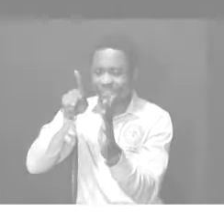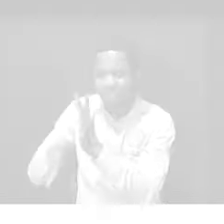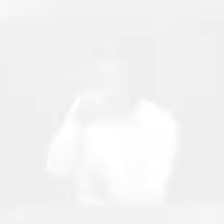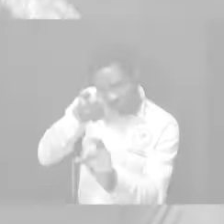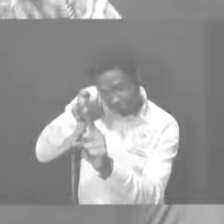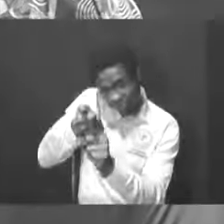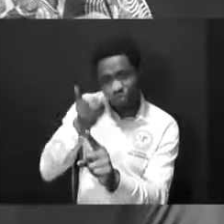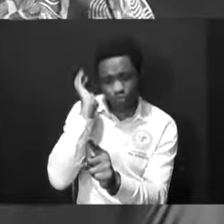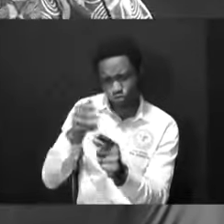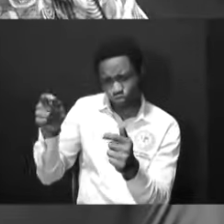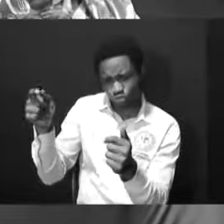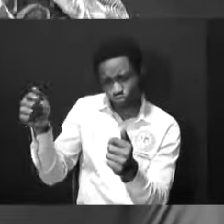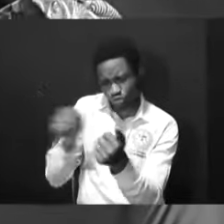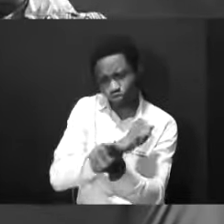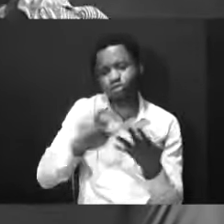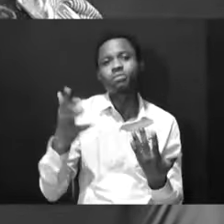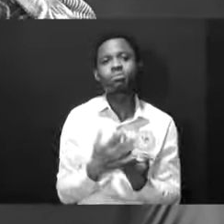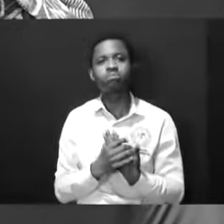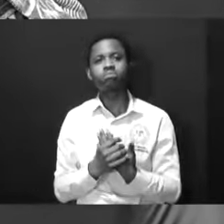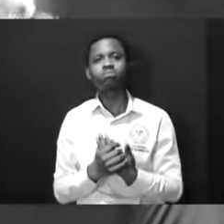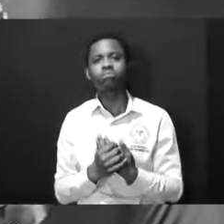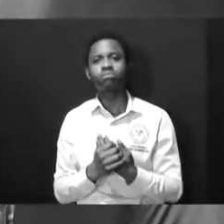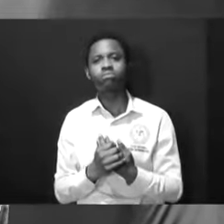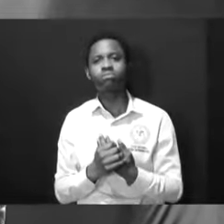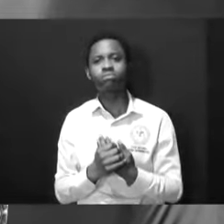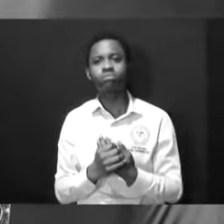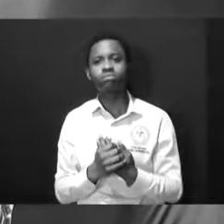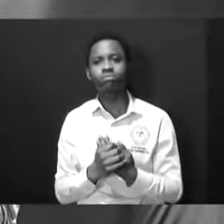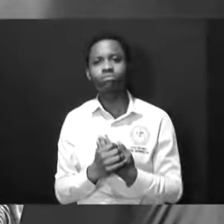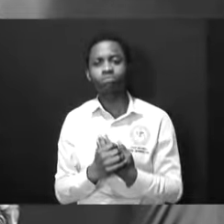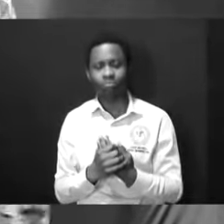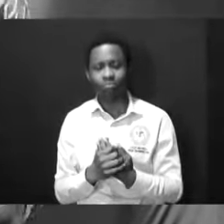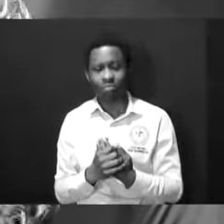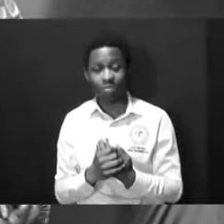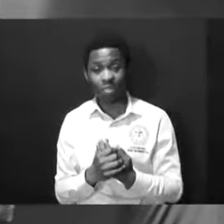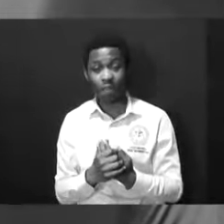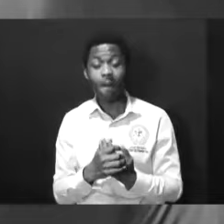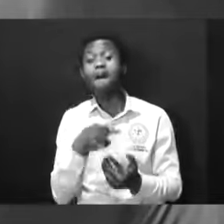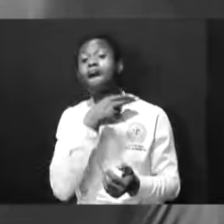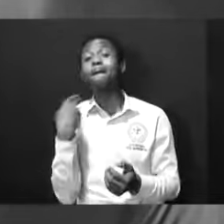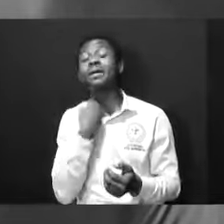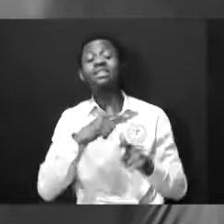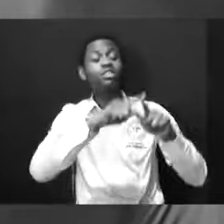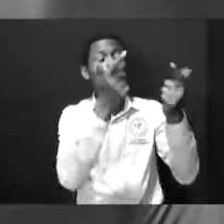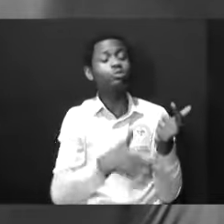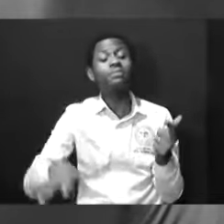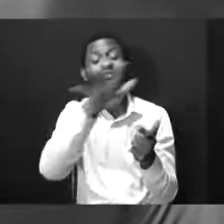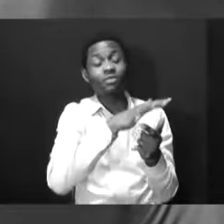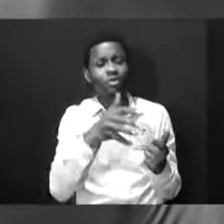Now I say, pastors who are listening to me, so bitterness drains anointing.